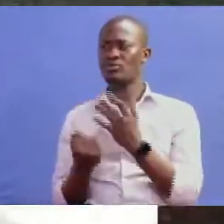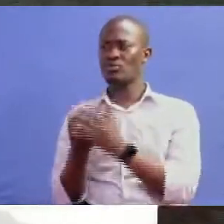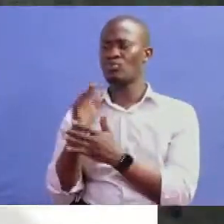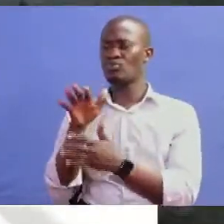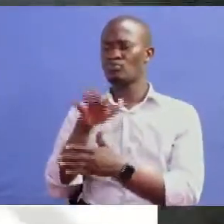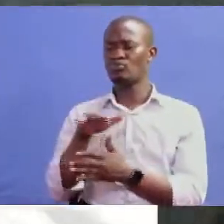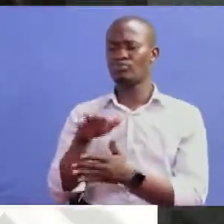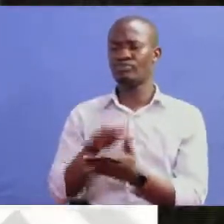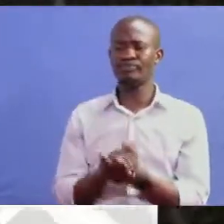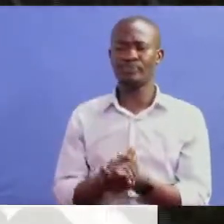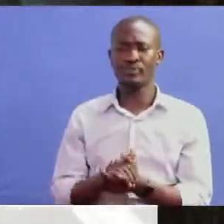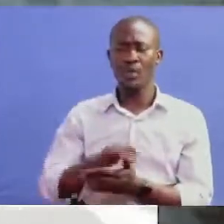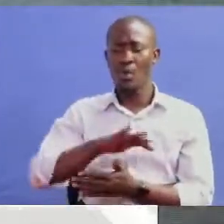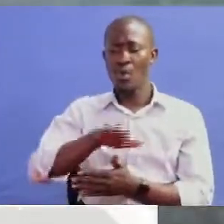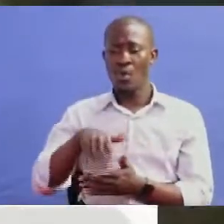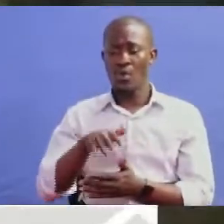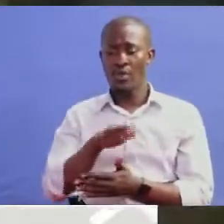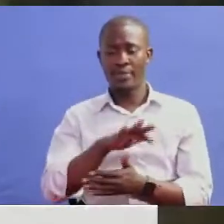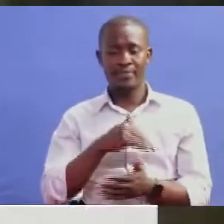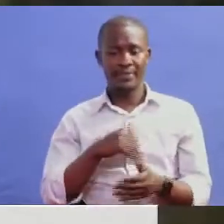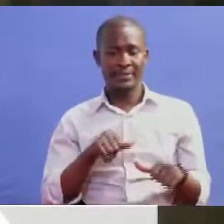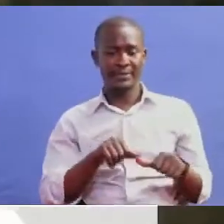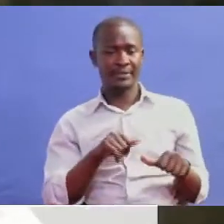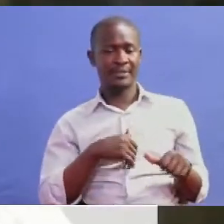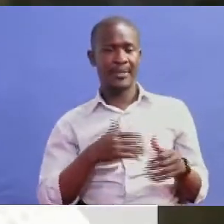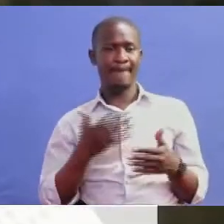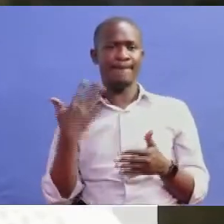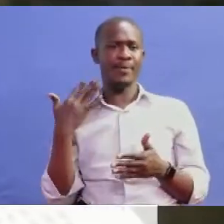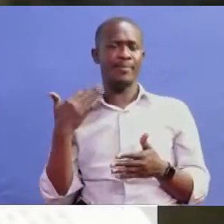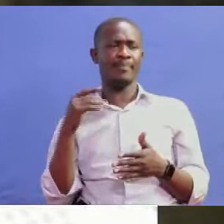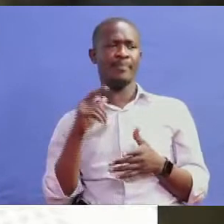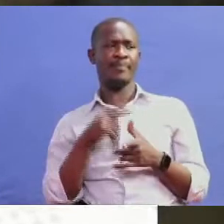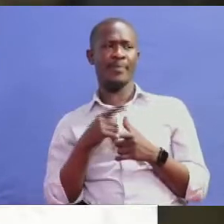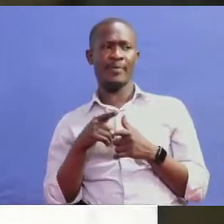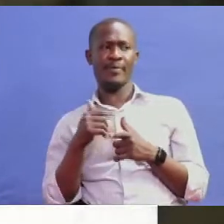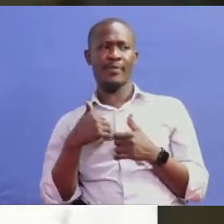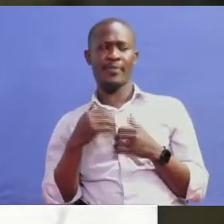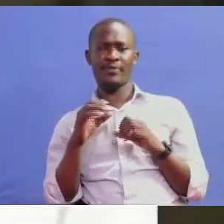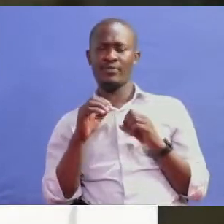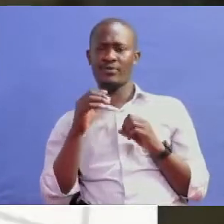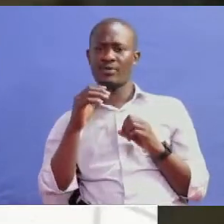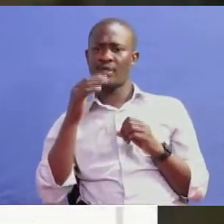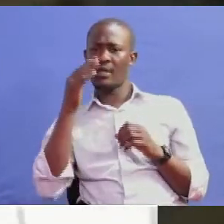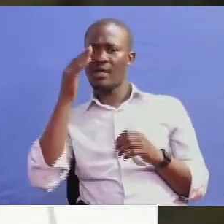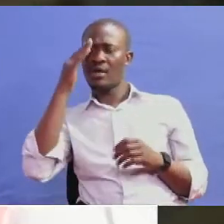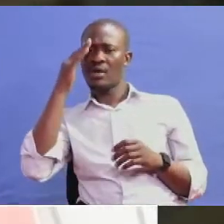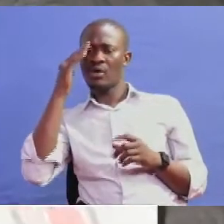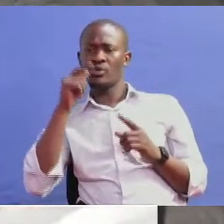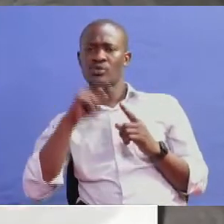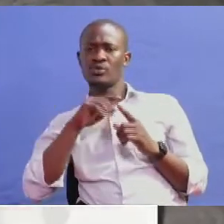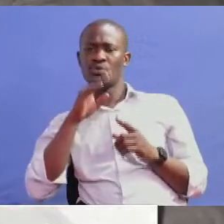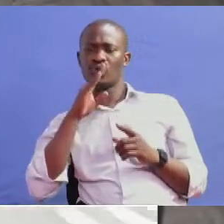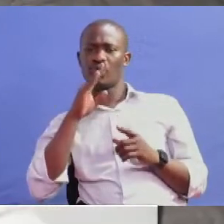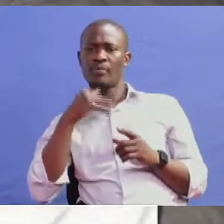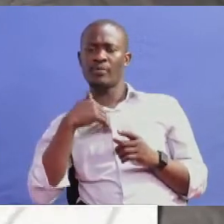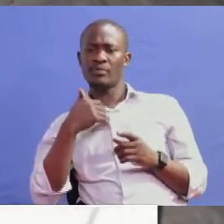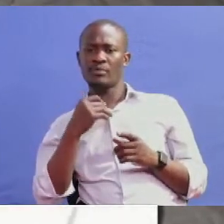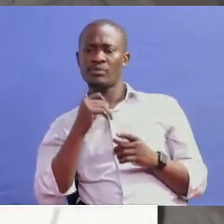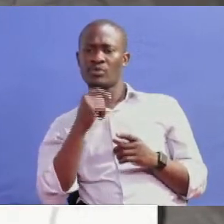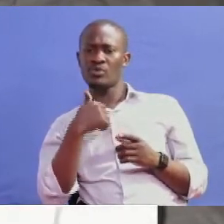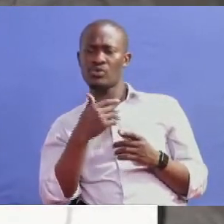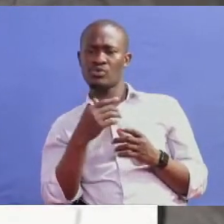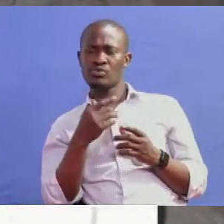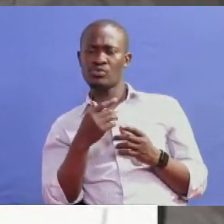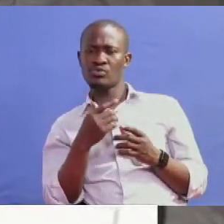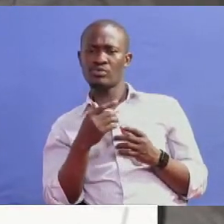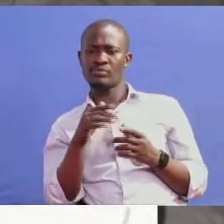So all these places that I've been living, back then, they were known to be not great places to